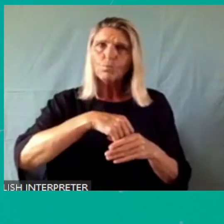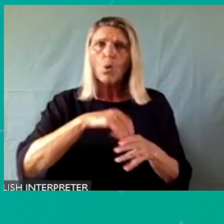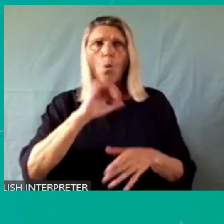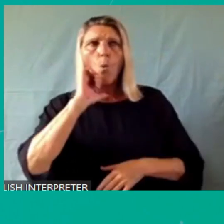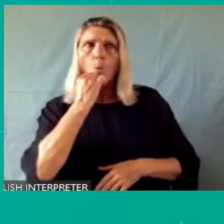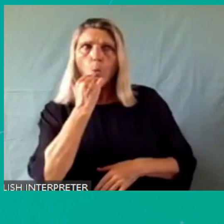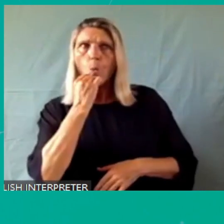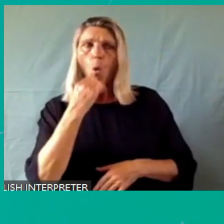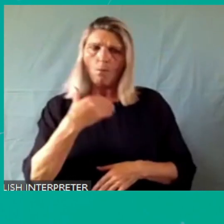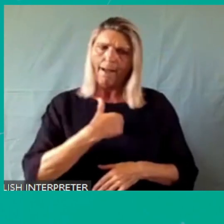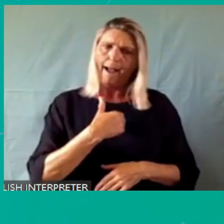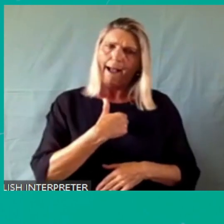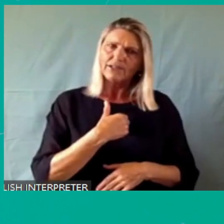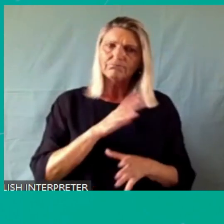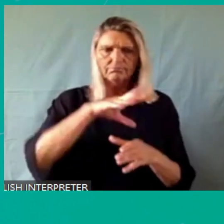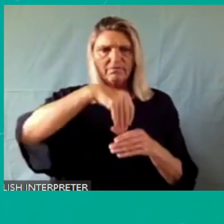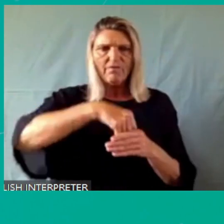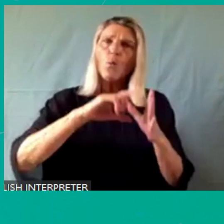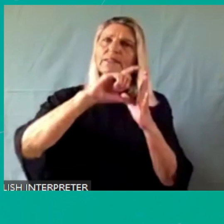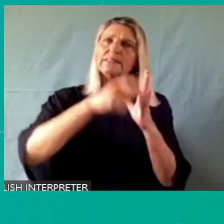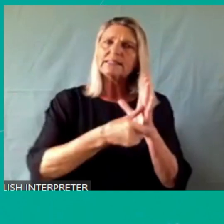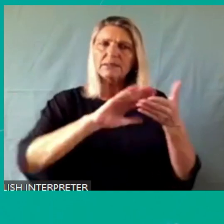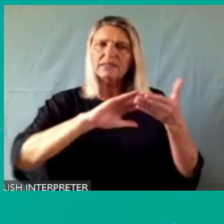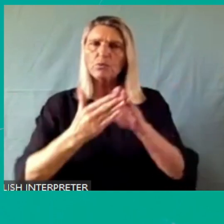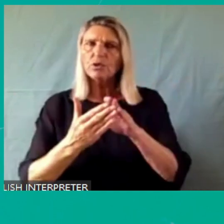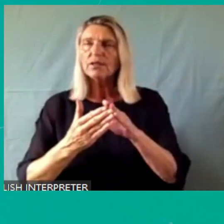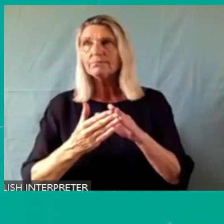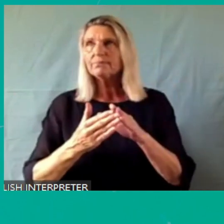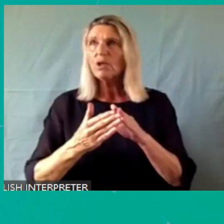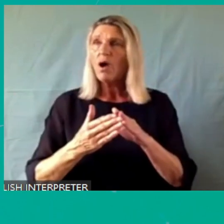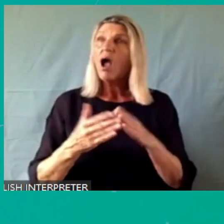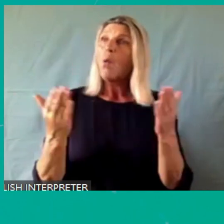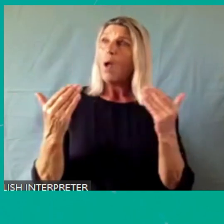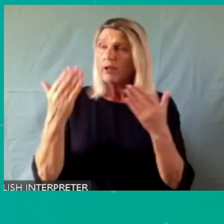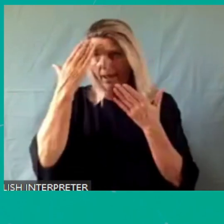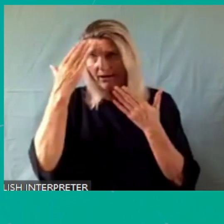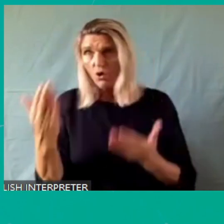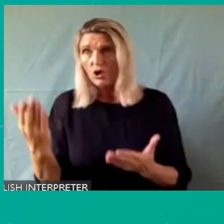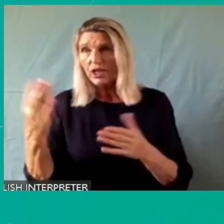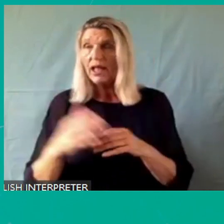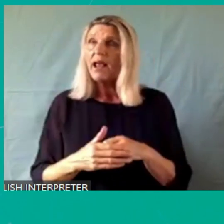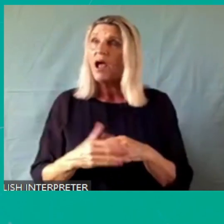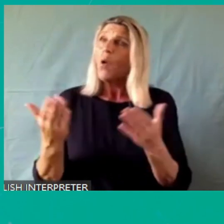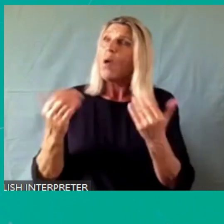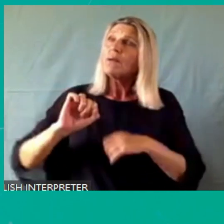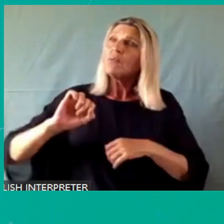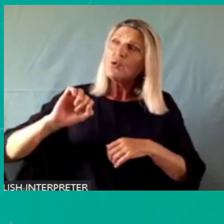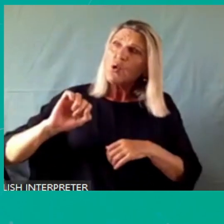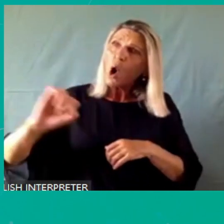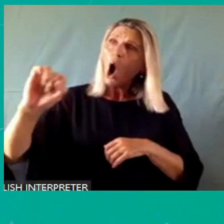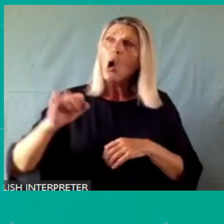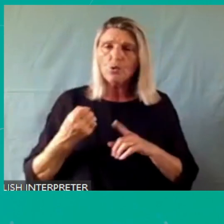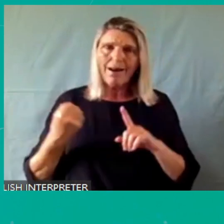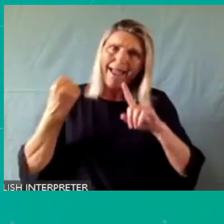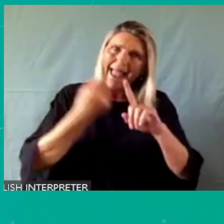community, and I welcome and acknowledge that. And I also welcome and acknowledge, I know the advocacy that the Minister for Disability Issues,